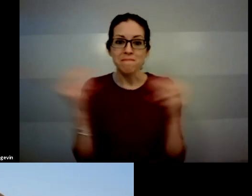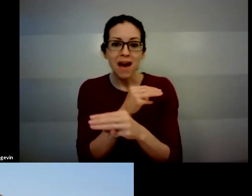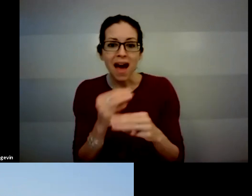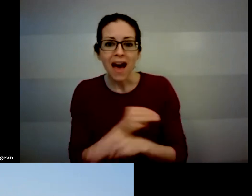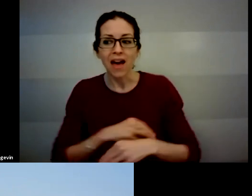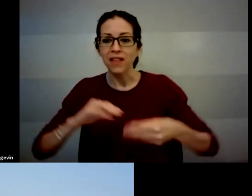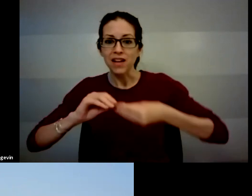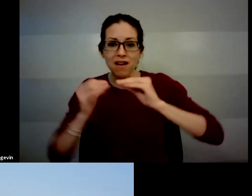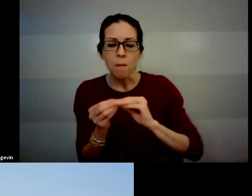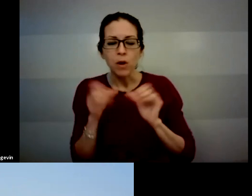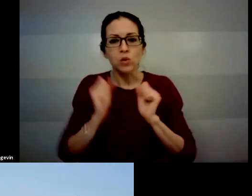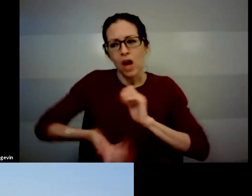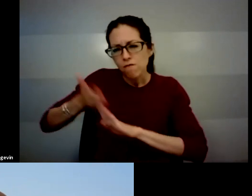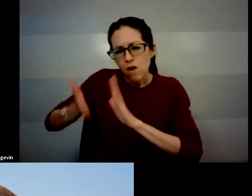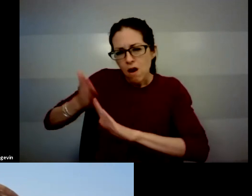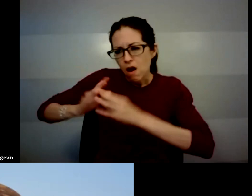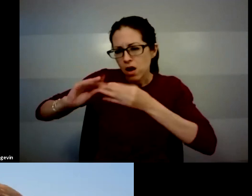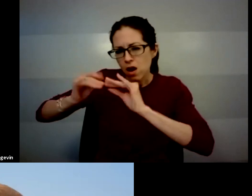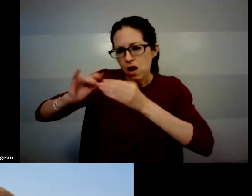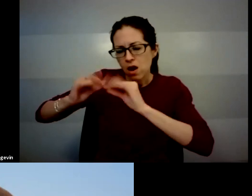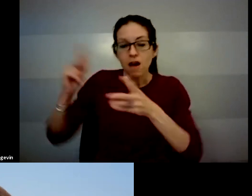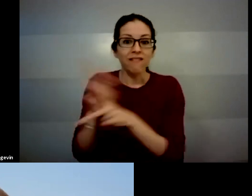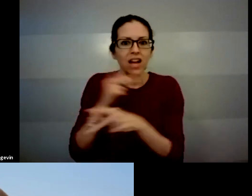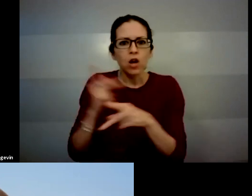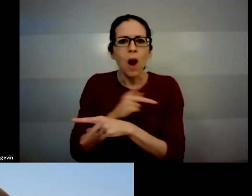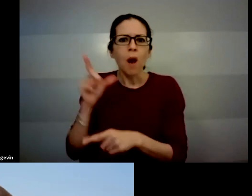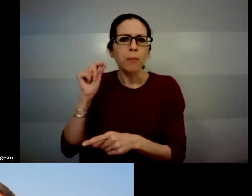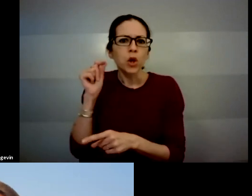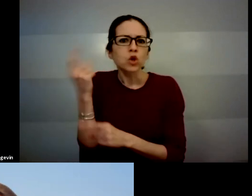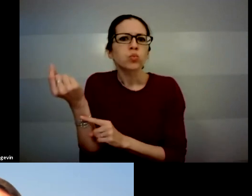doing. So even if you don't want to be the person that's going outside yourself and